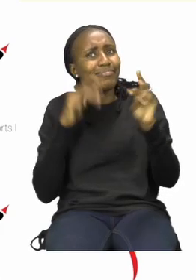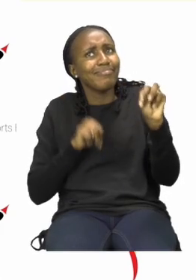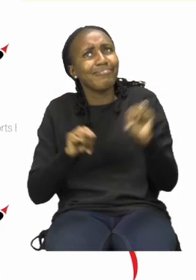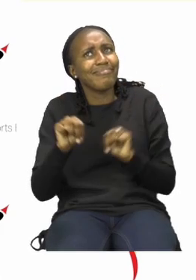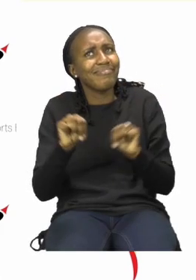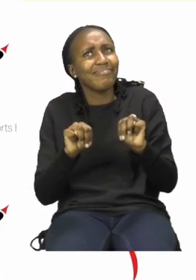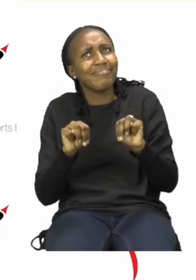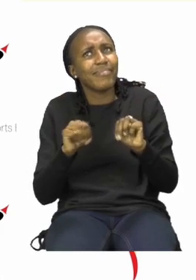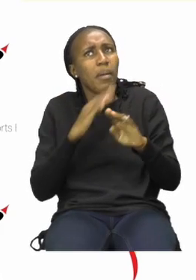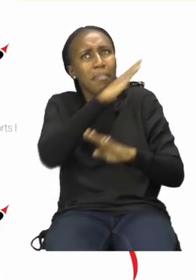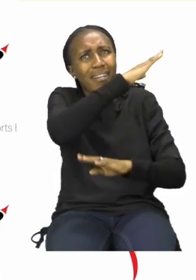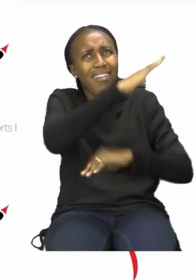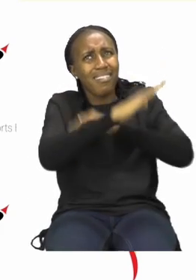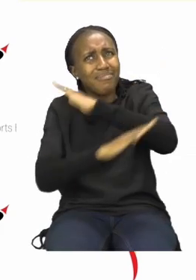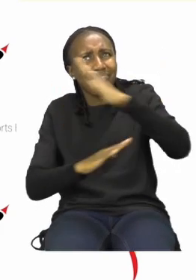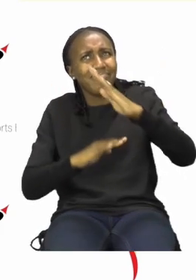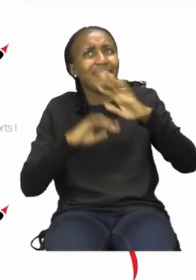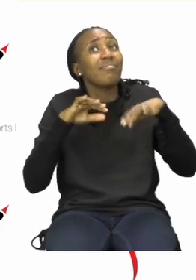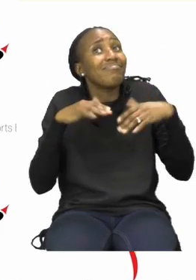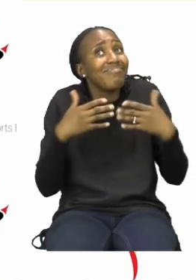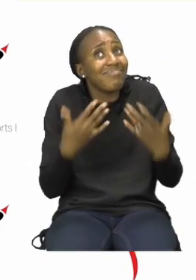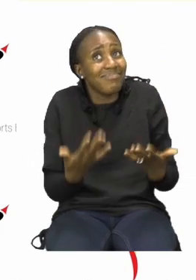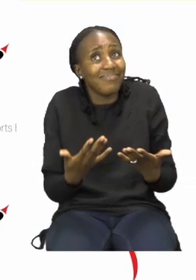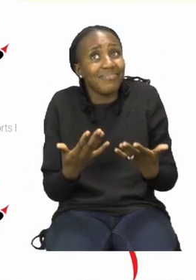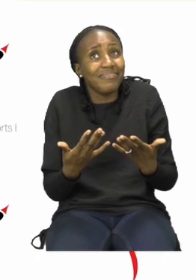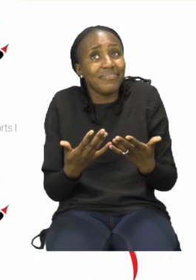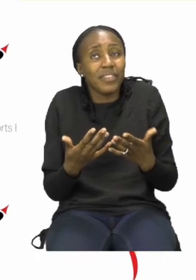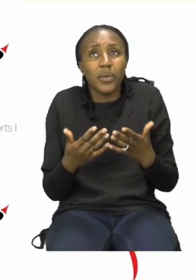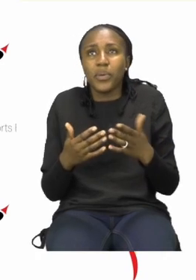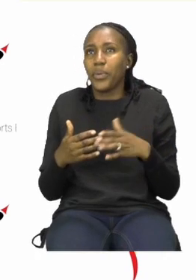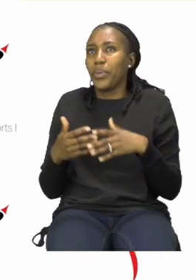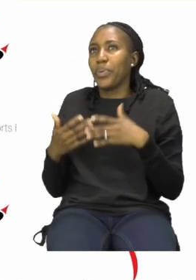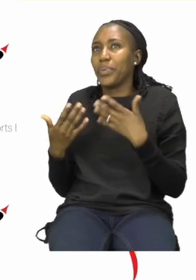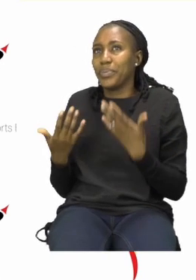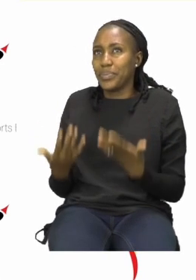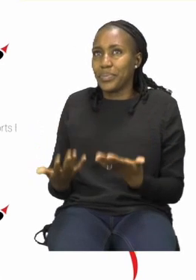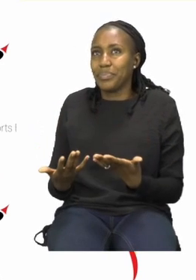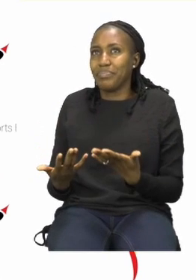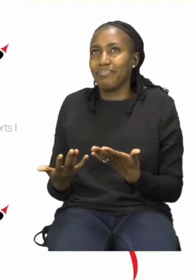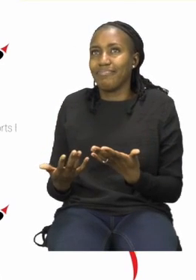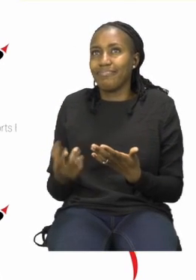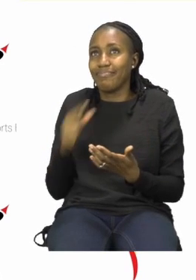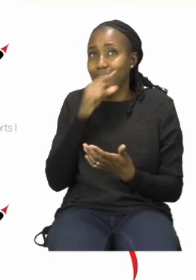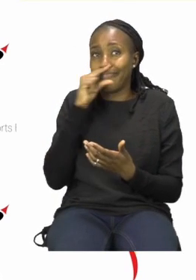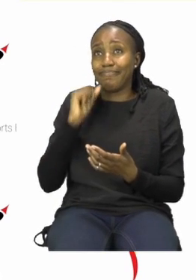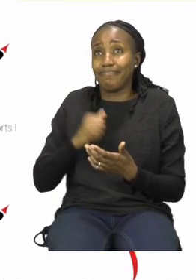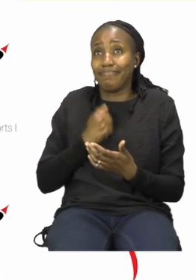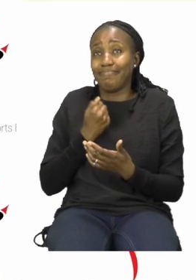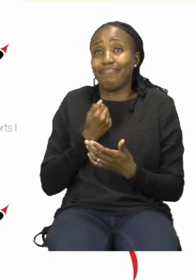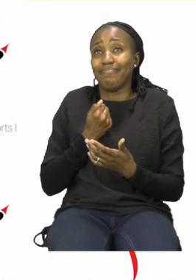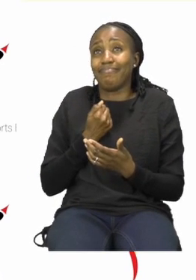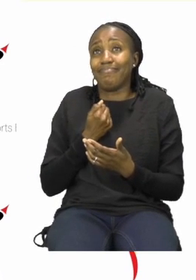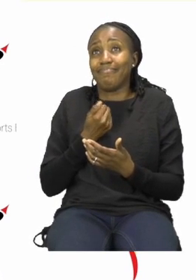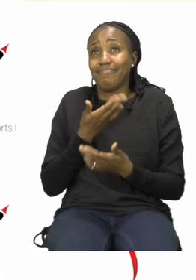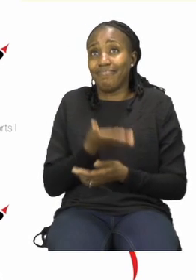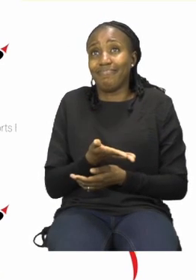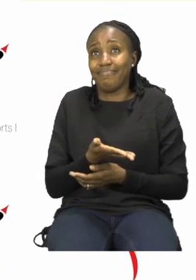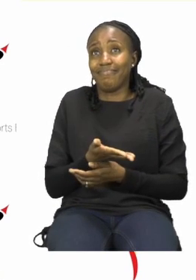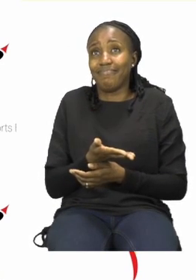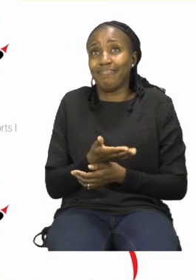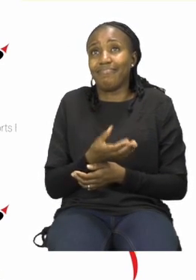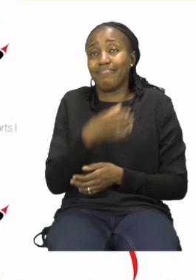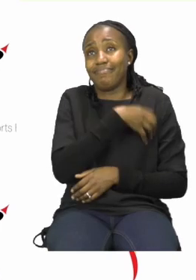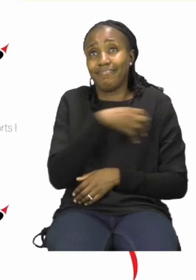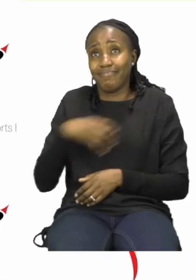KENDO Federation, maybe just briefly. My name is Andre Pienaar. I am the president of the Namibia